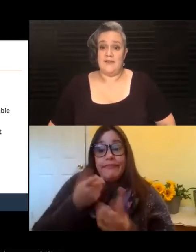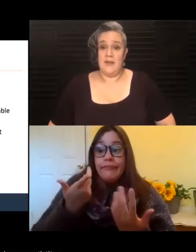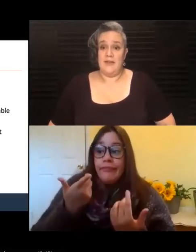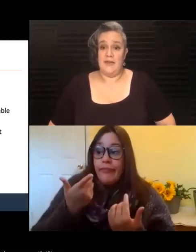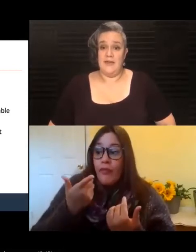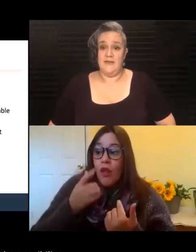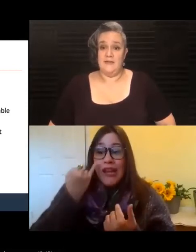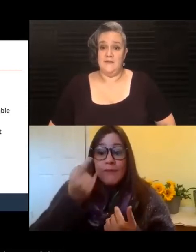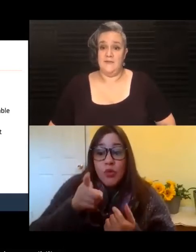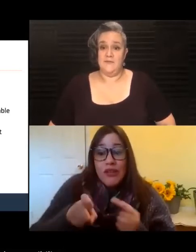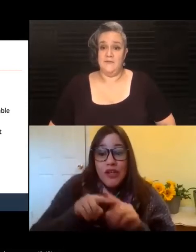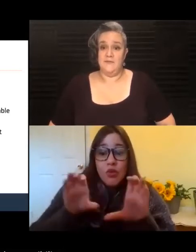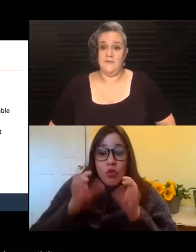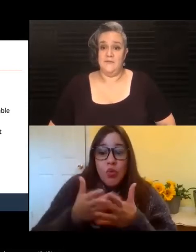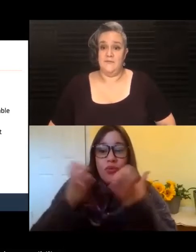the possibility